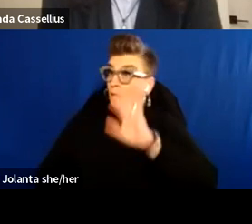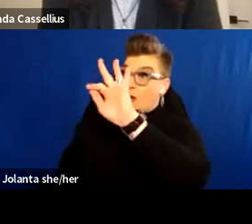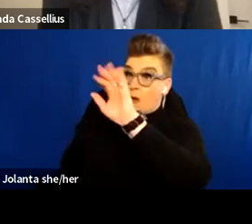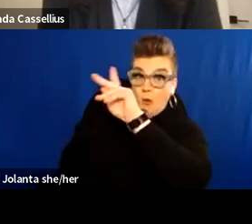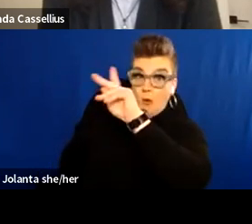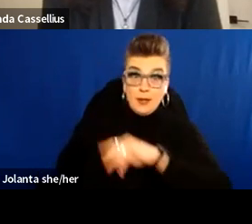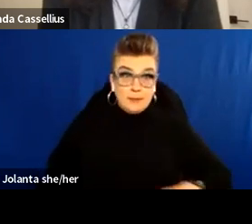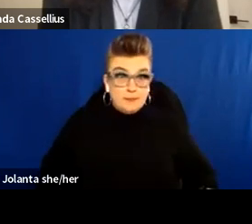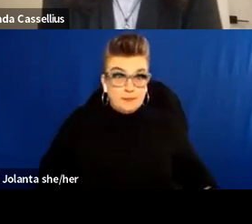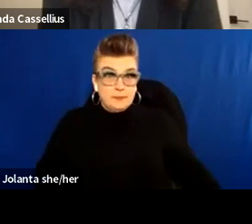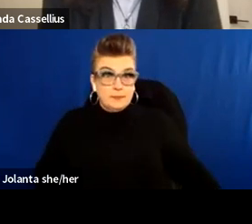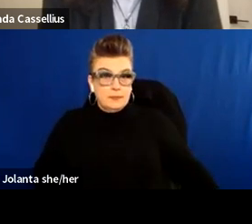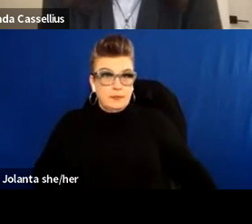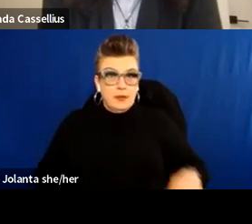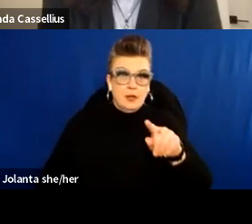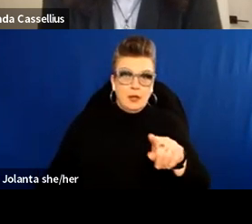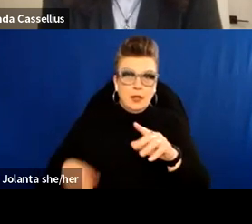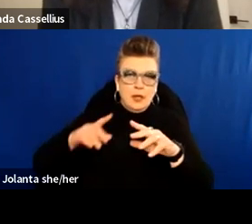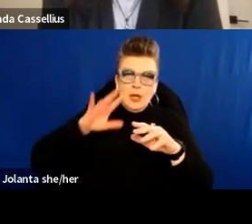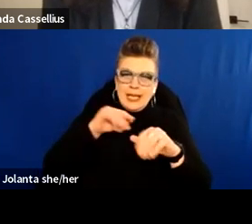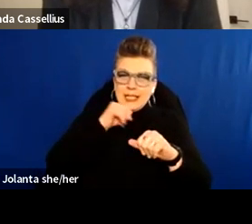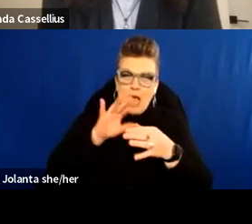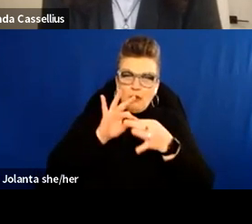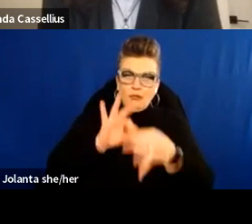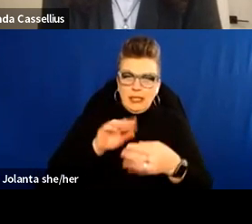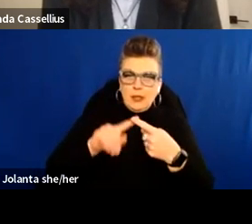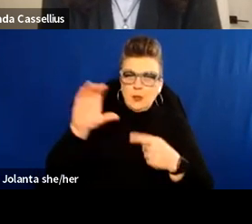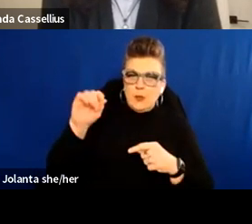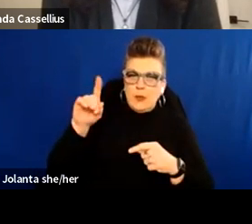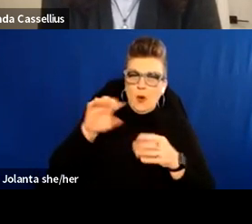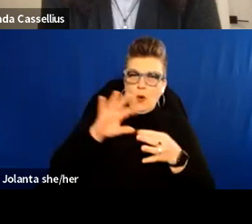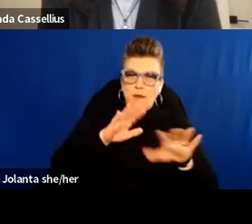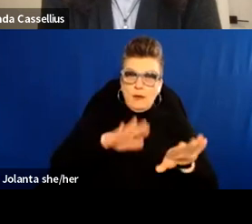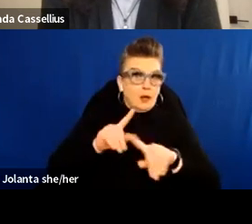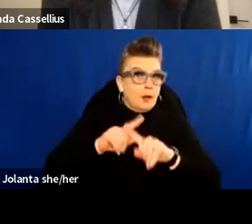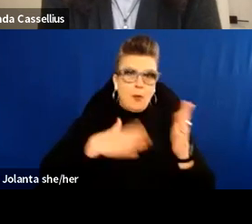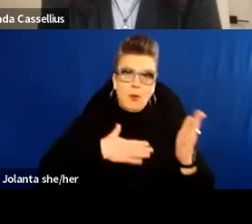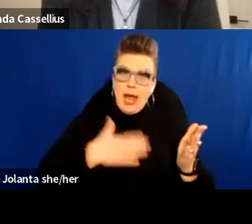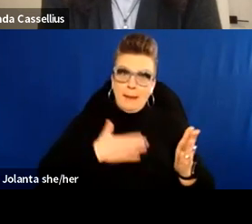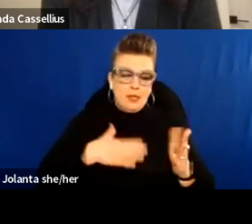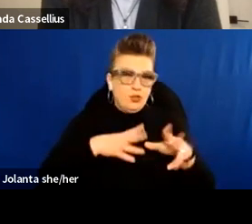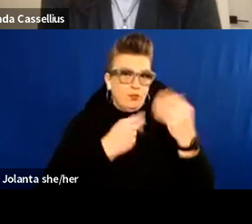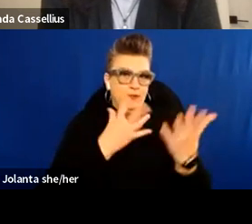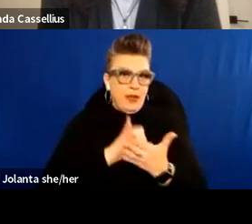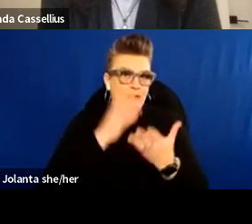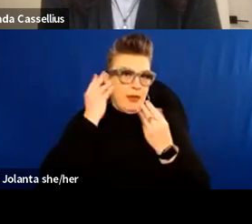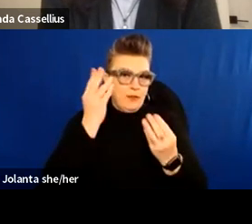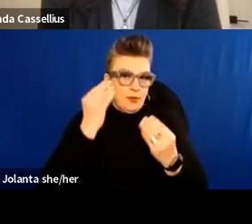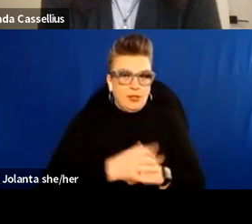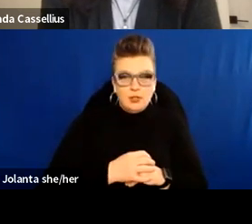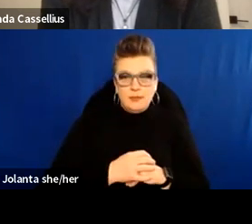that's a little unrelated to the code of conduct but um we're happy to provide that information to you